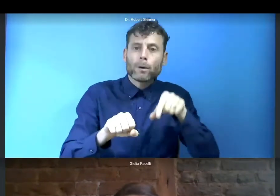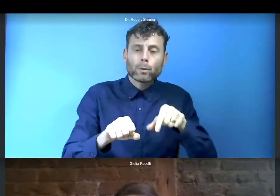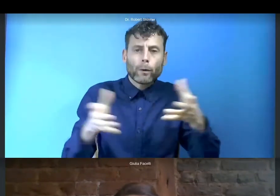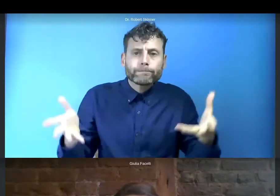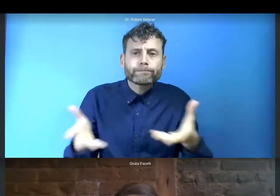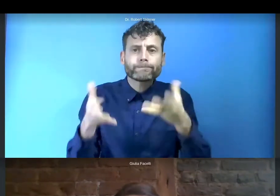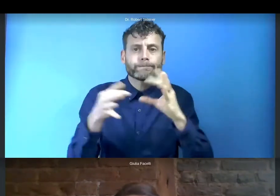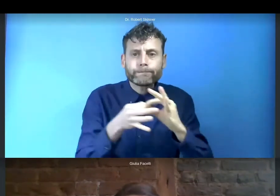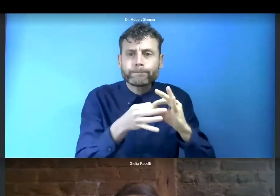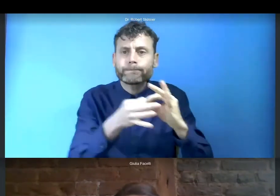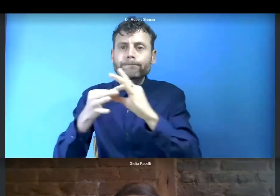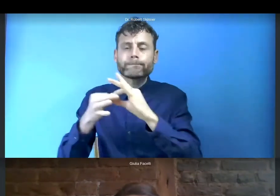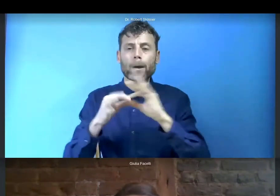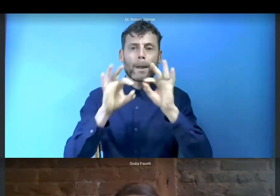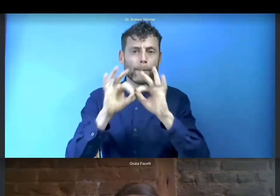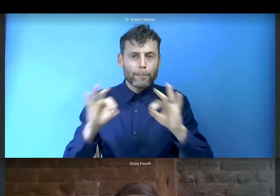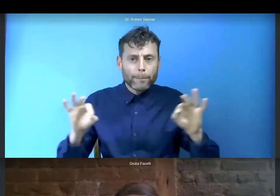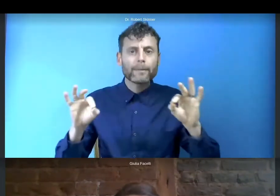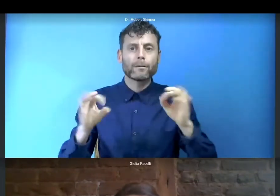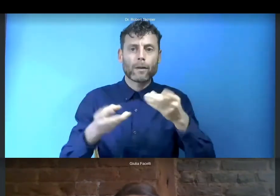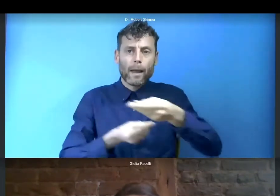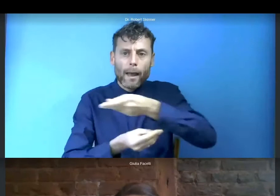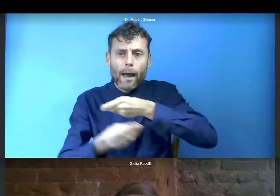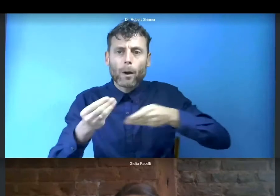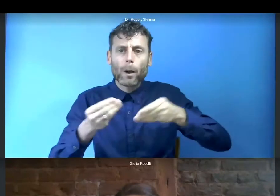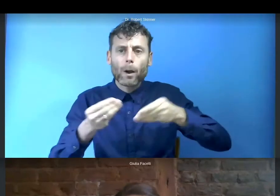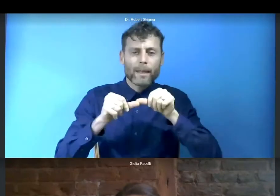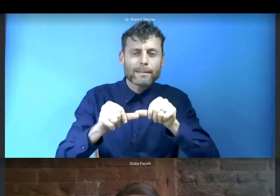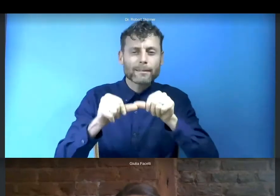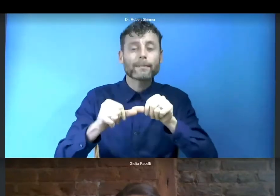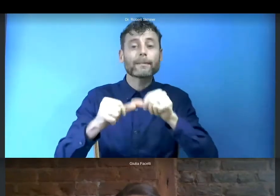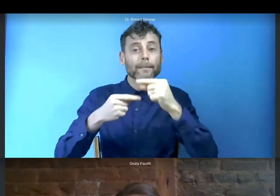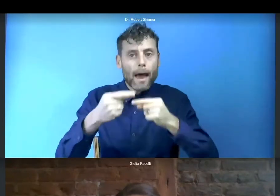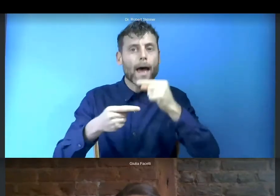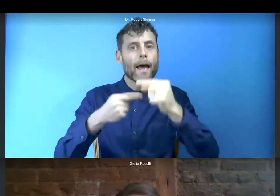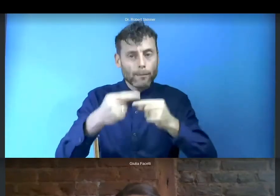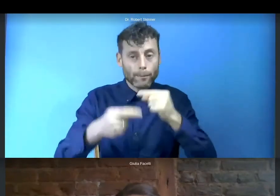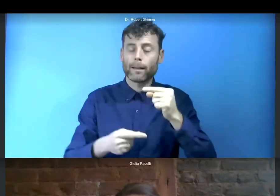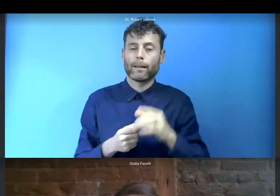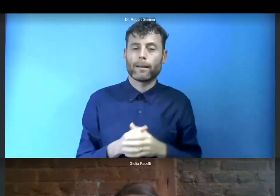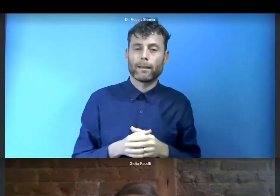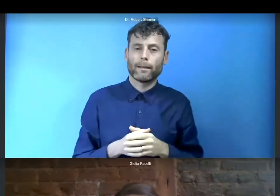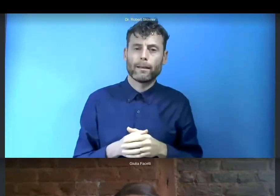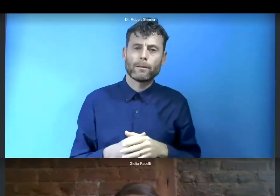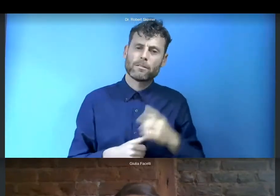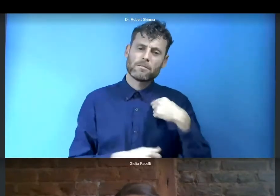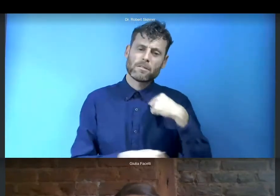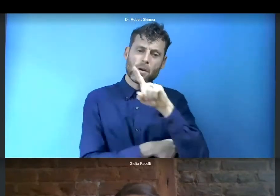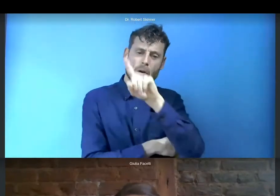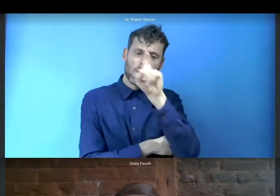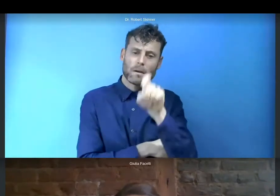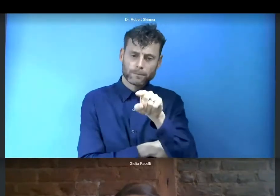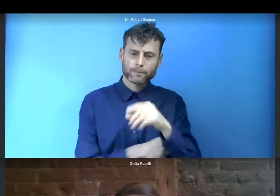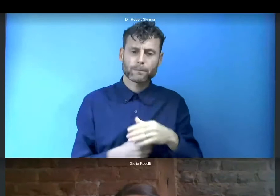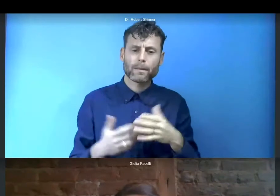And this is what a bit the ROC cities tried to balance. How could you think that other